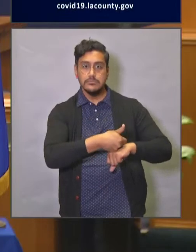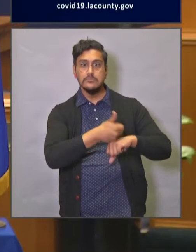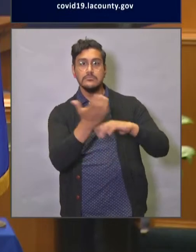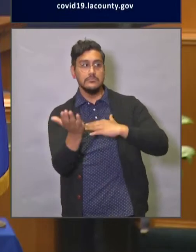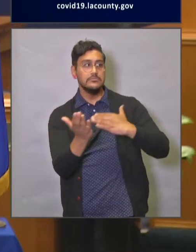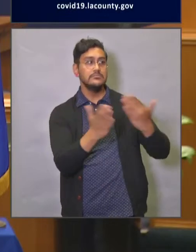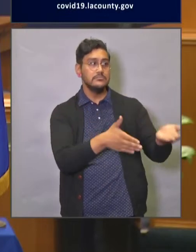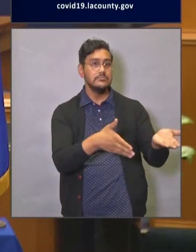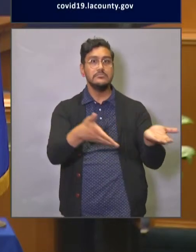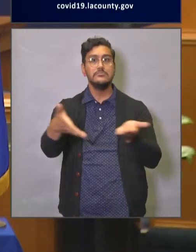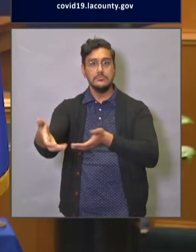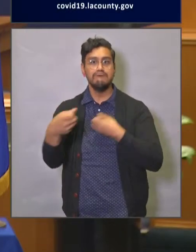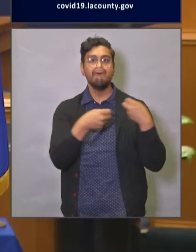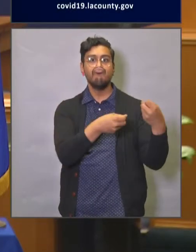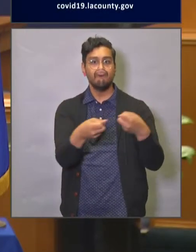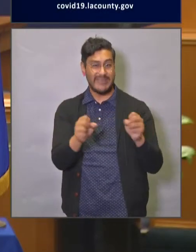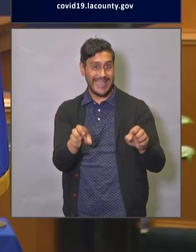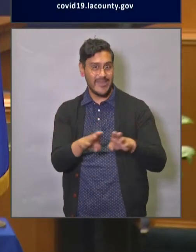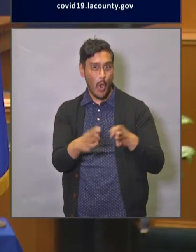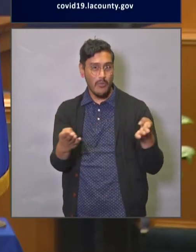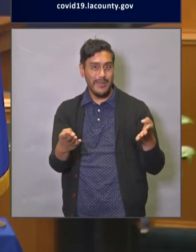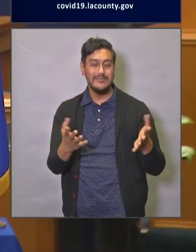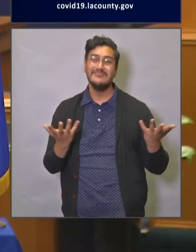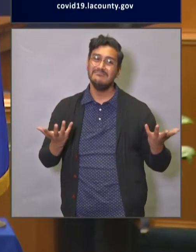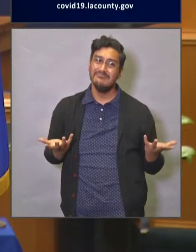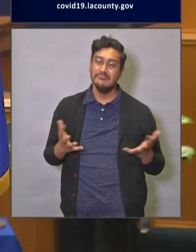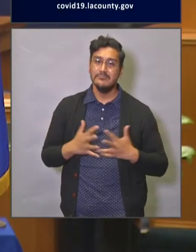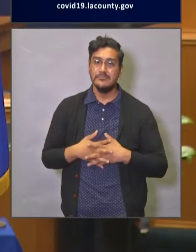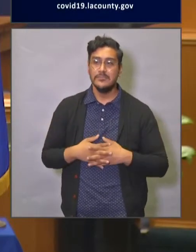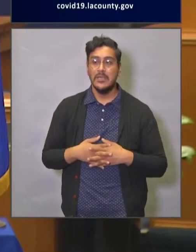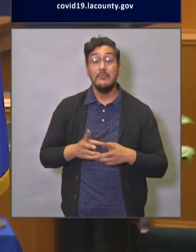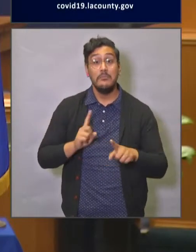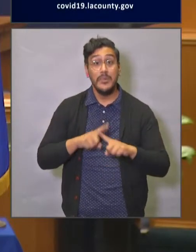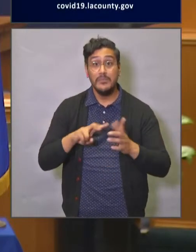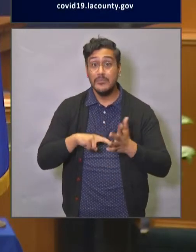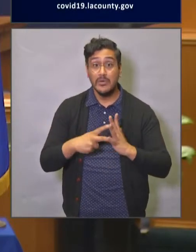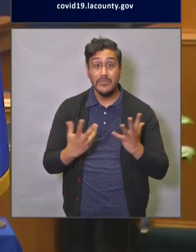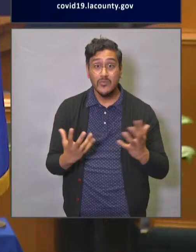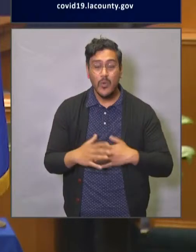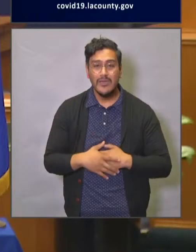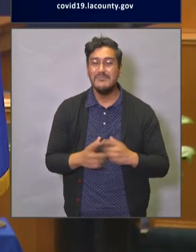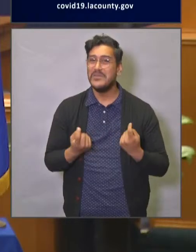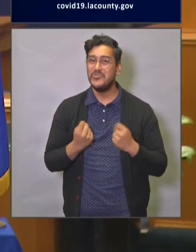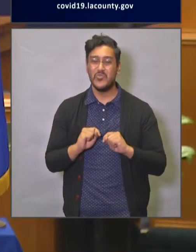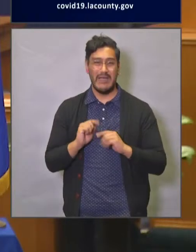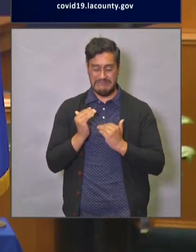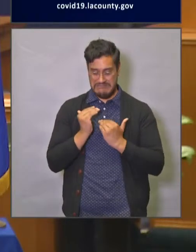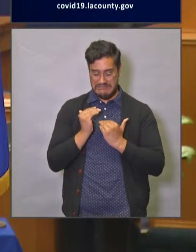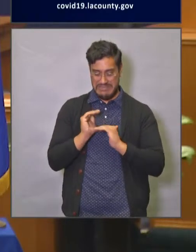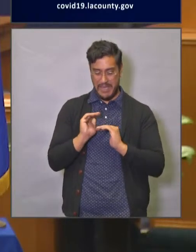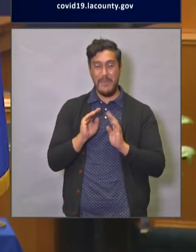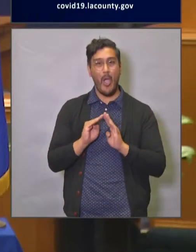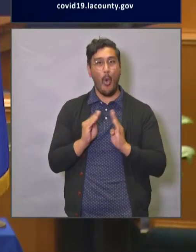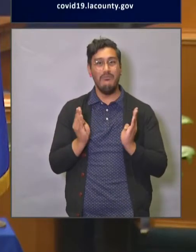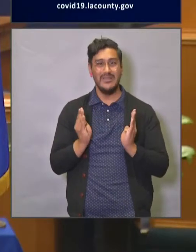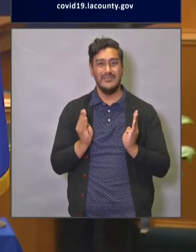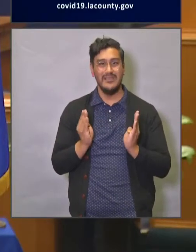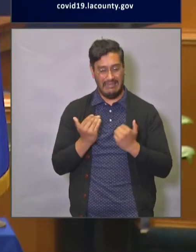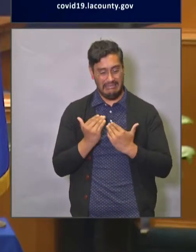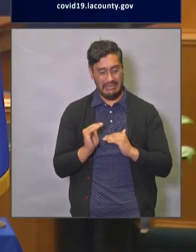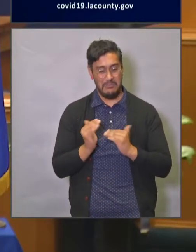allow them to reopen. But the intent here really was to have limited reopenings, knowing that, in